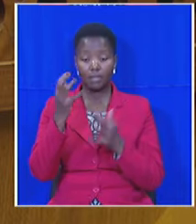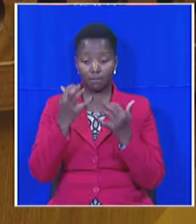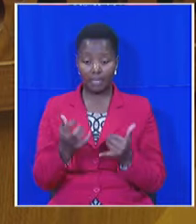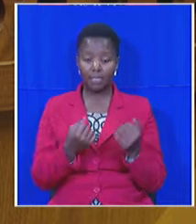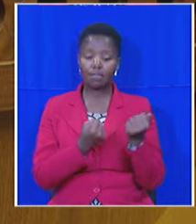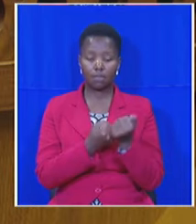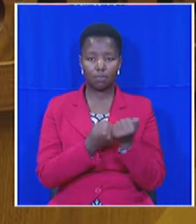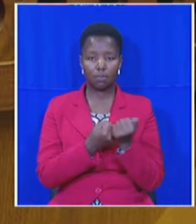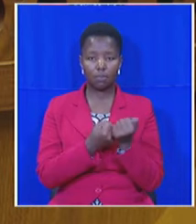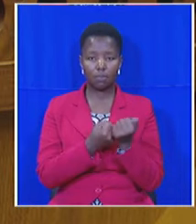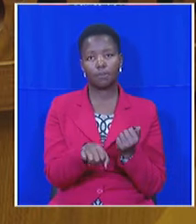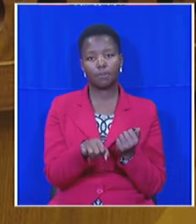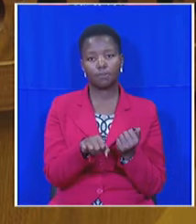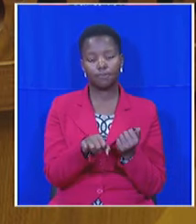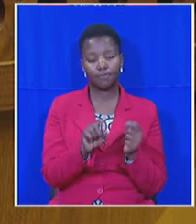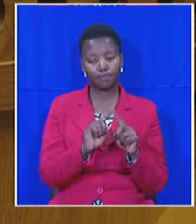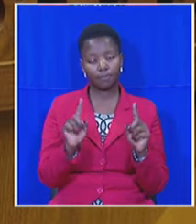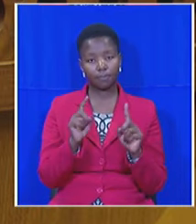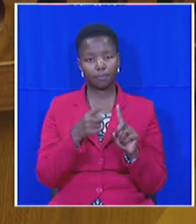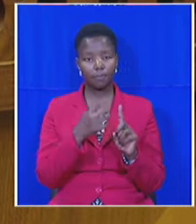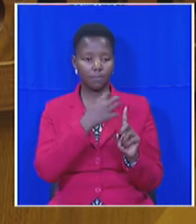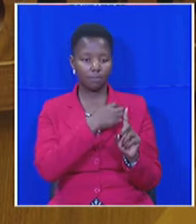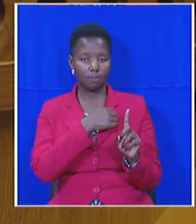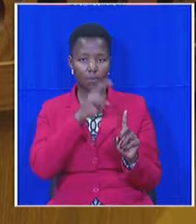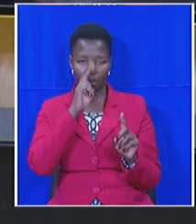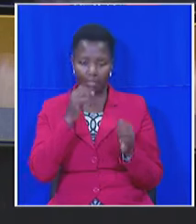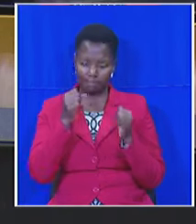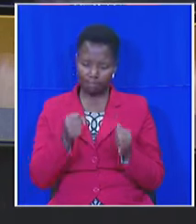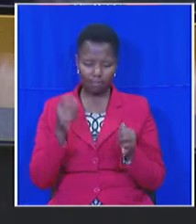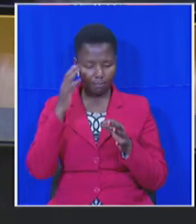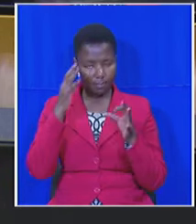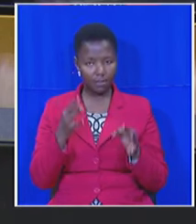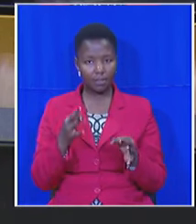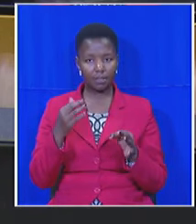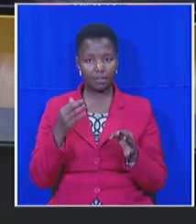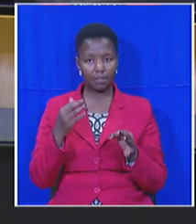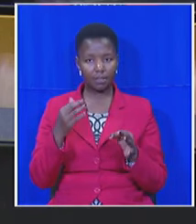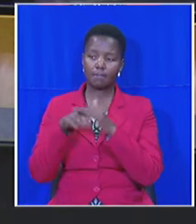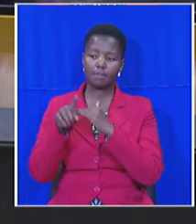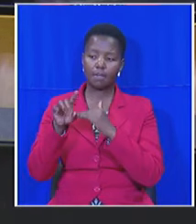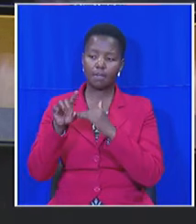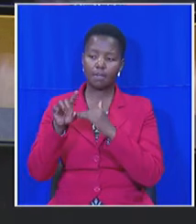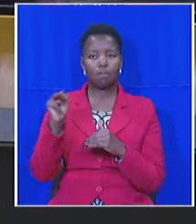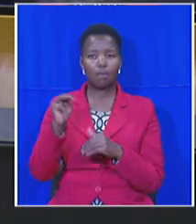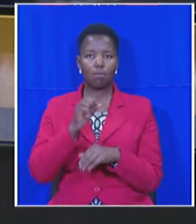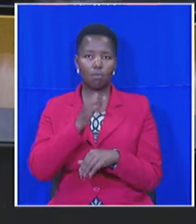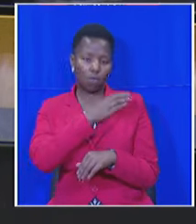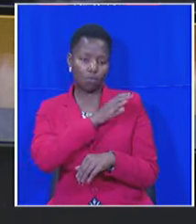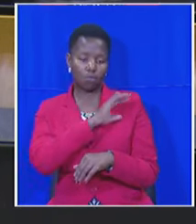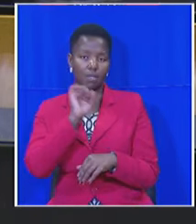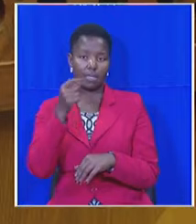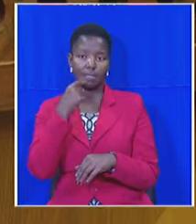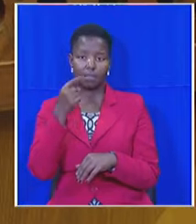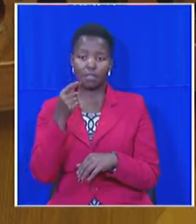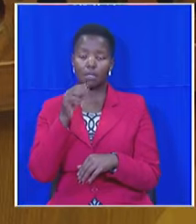do. But the minister must take bold steps. 2 weeks ago, I visited Mangaung's hospitals and found that none of them had hot